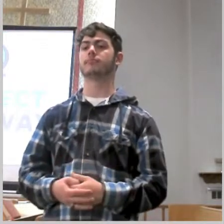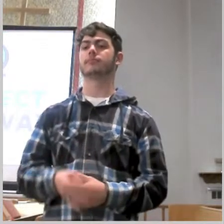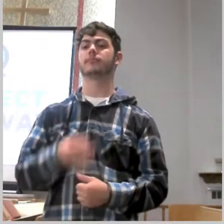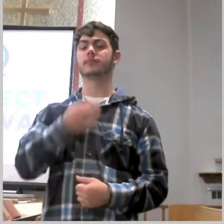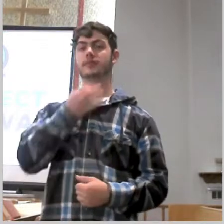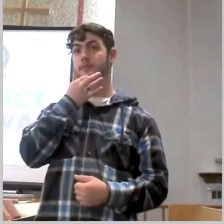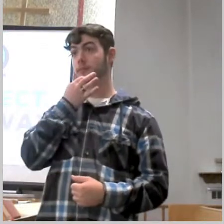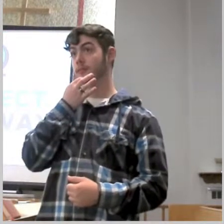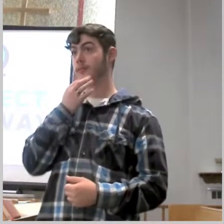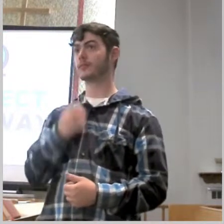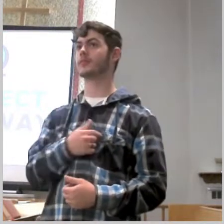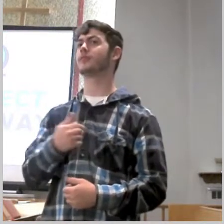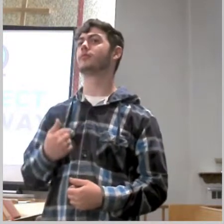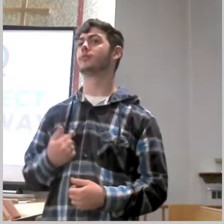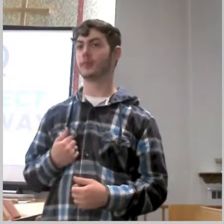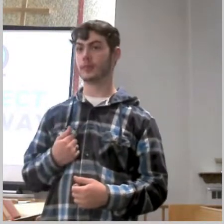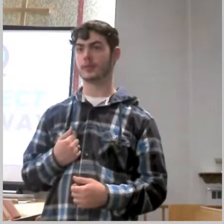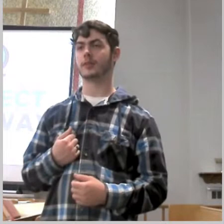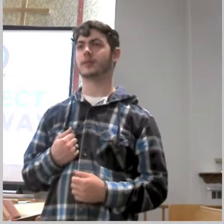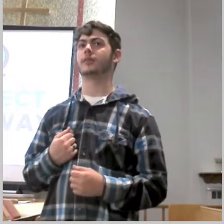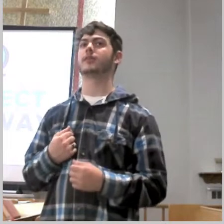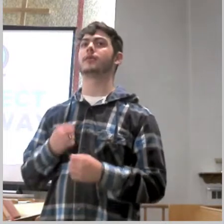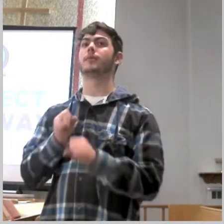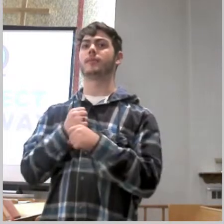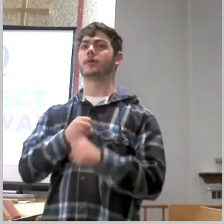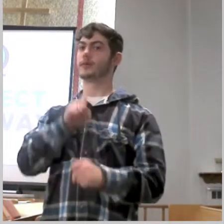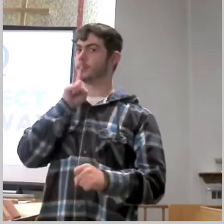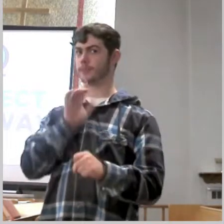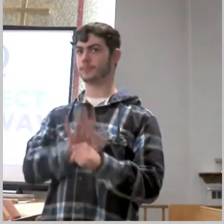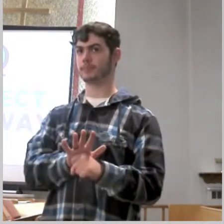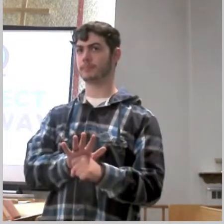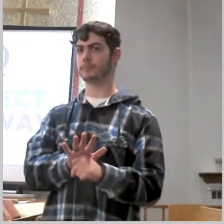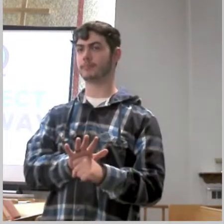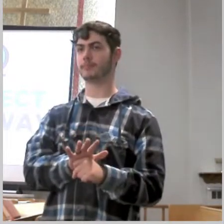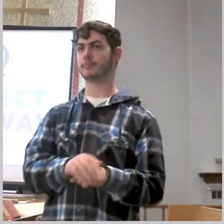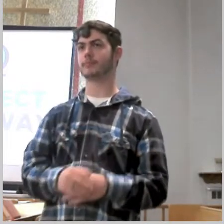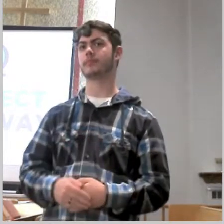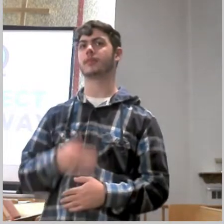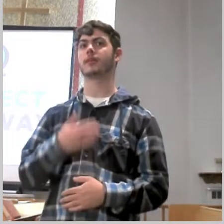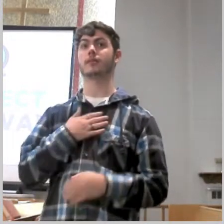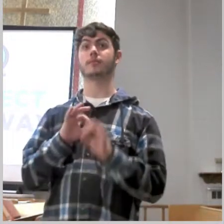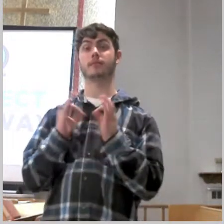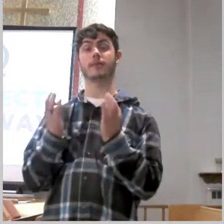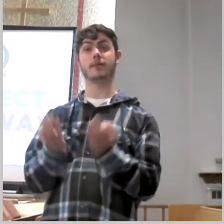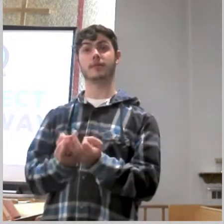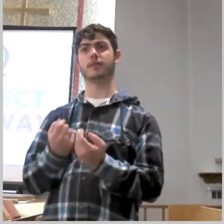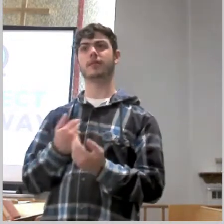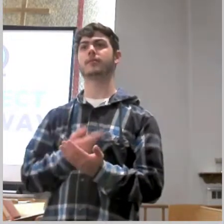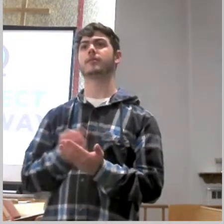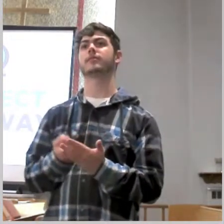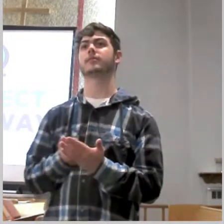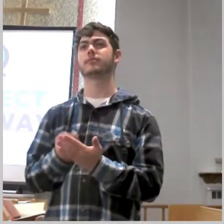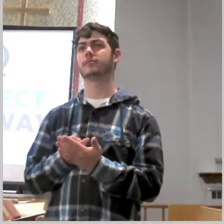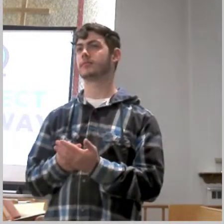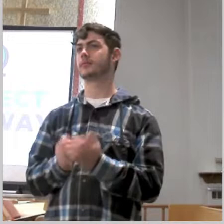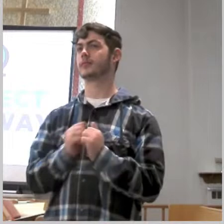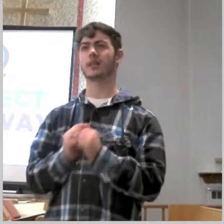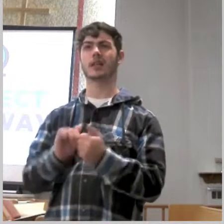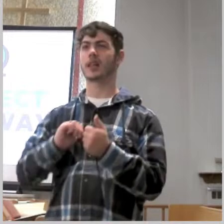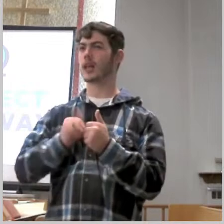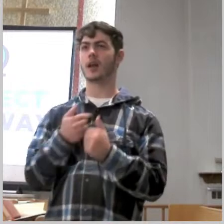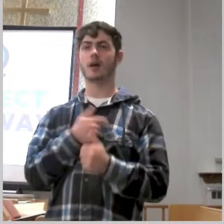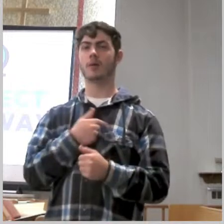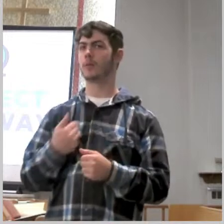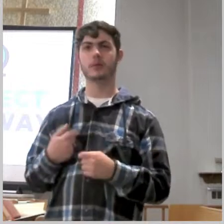to be making and fulfilling a pledge. My family and I have discussed together how we are going to